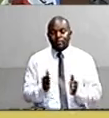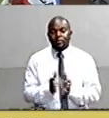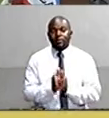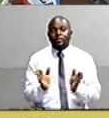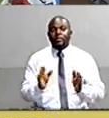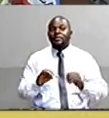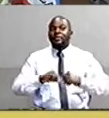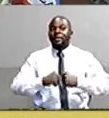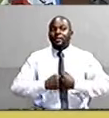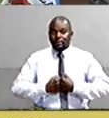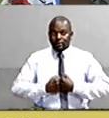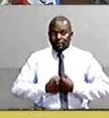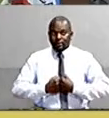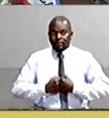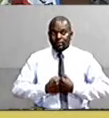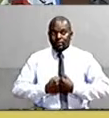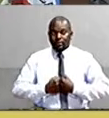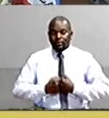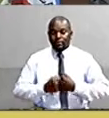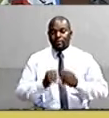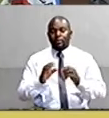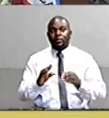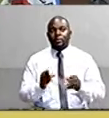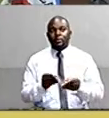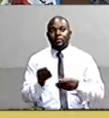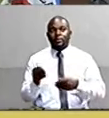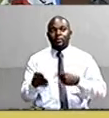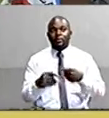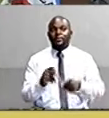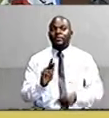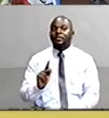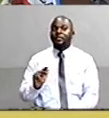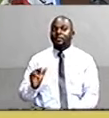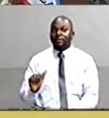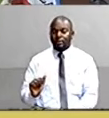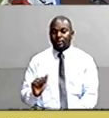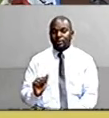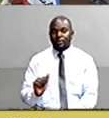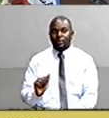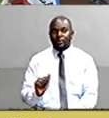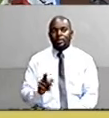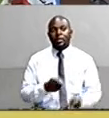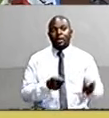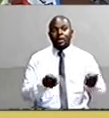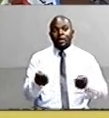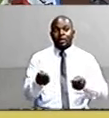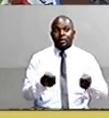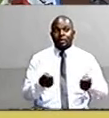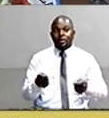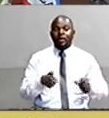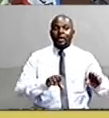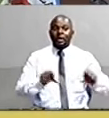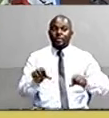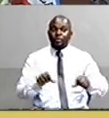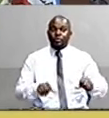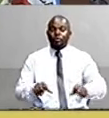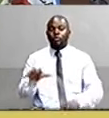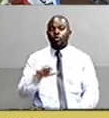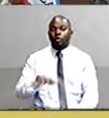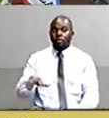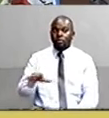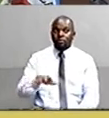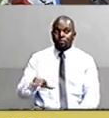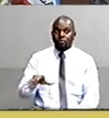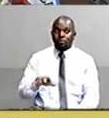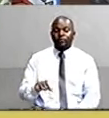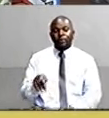challenges that have the level of the institution of KCCA and the governance or administration of the city for a